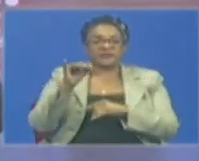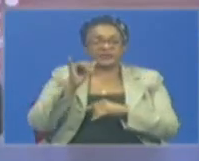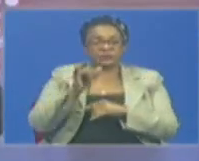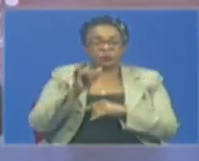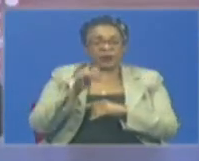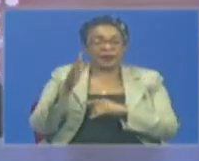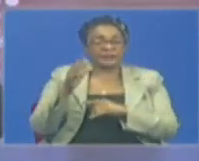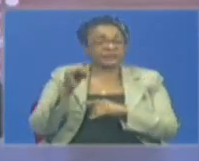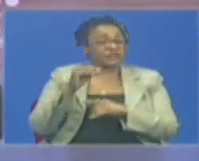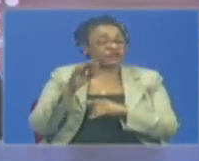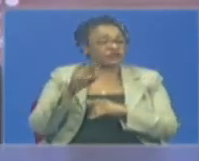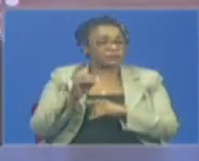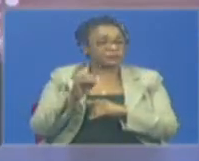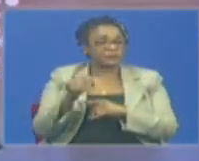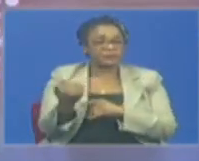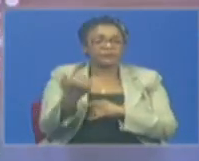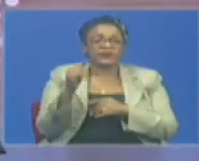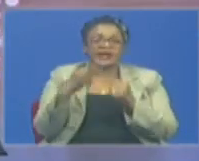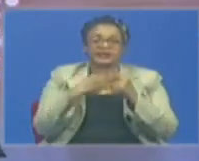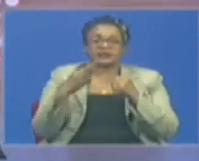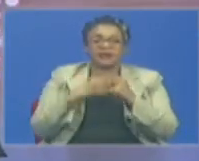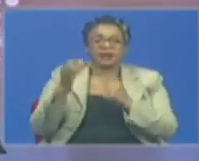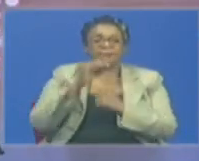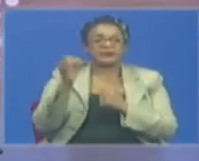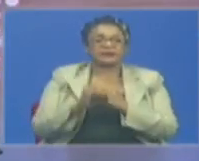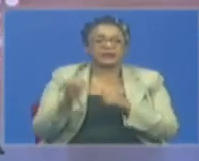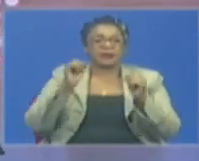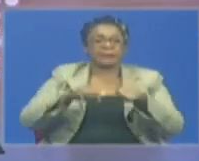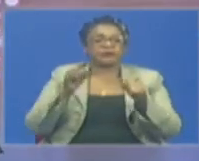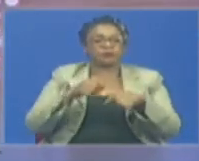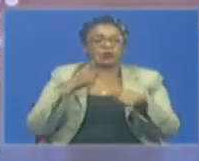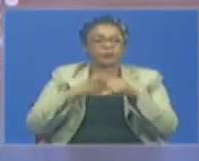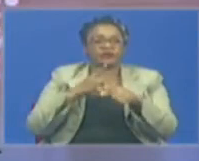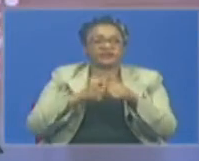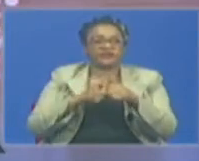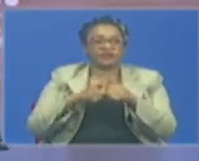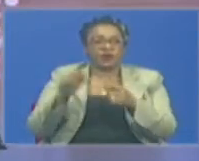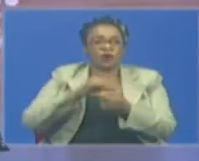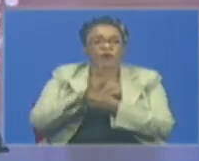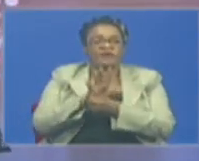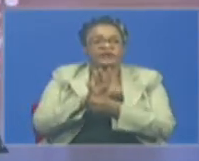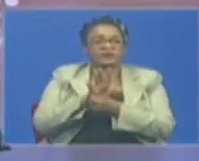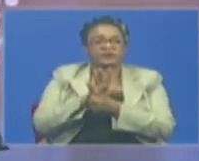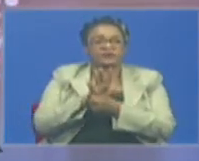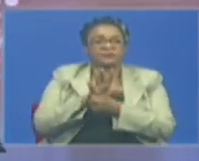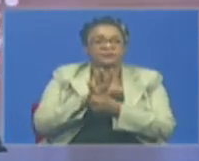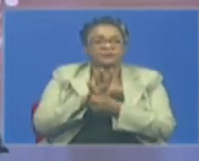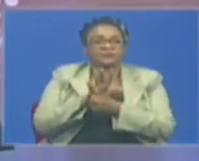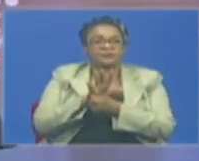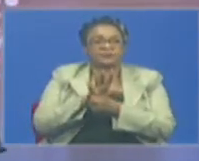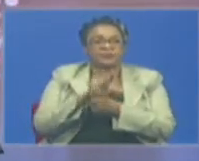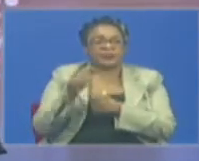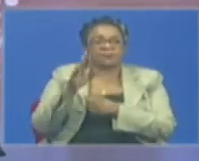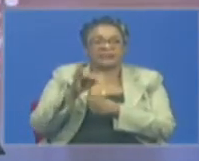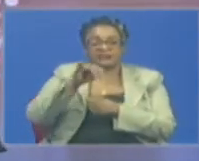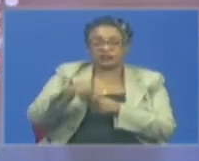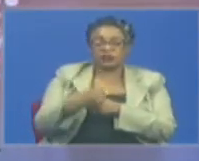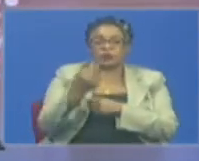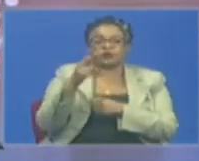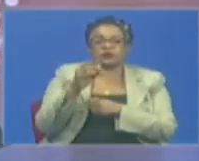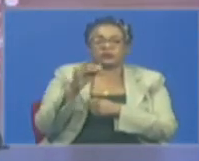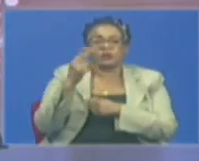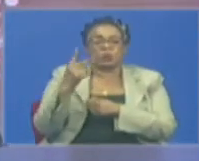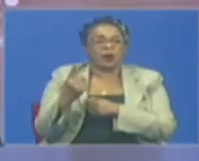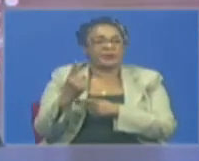Up to 88% of Kenyans could test positive for the COVID-19 virus, by January